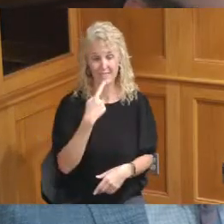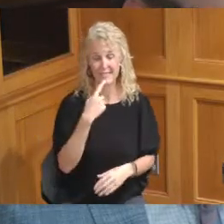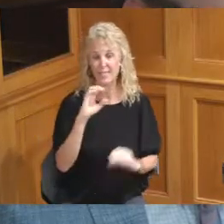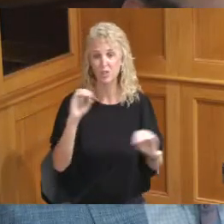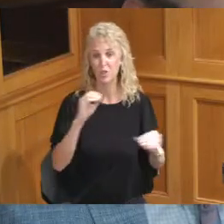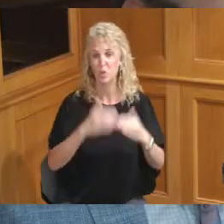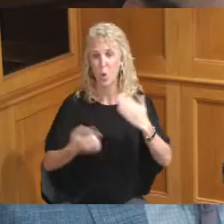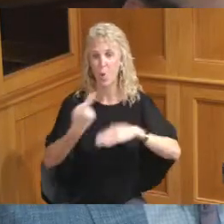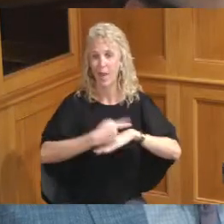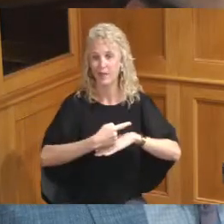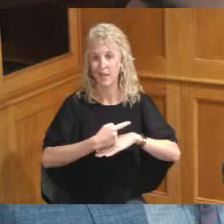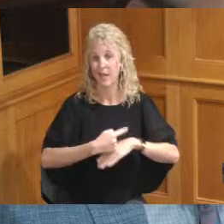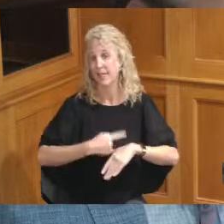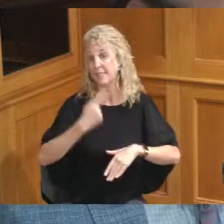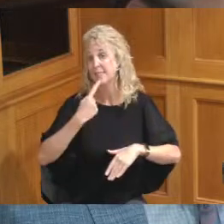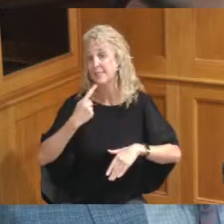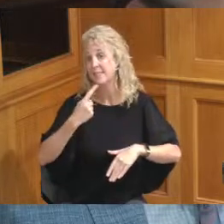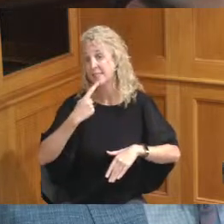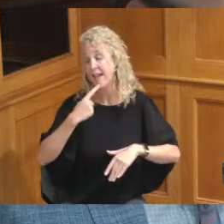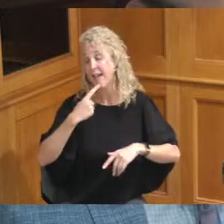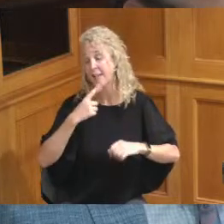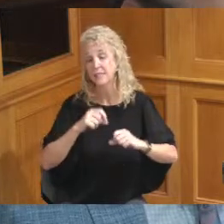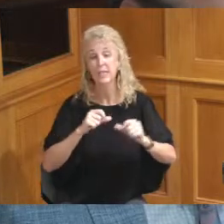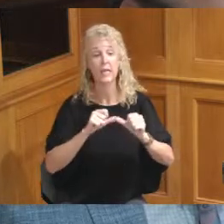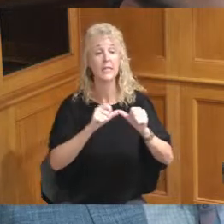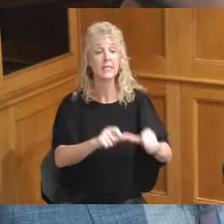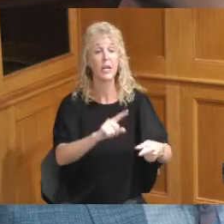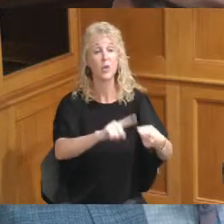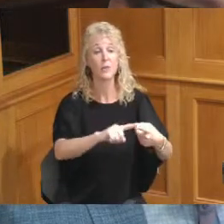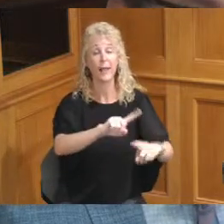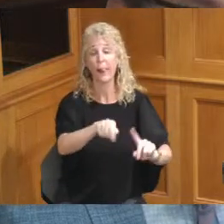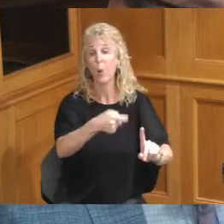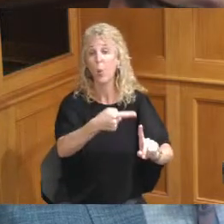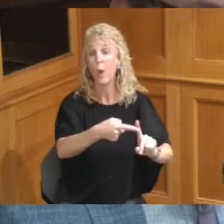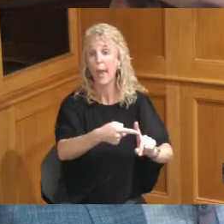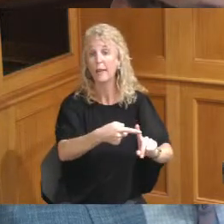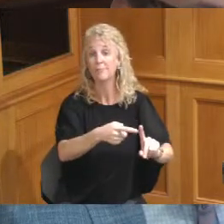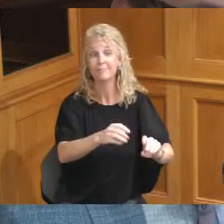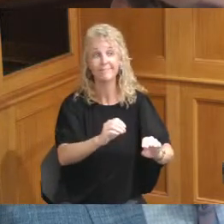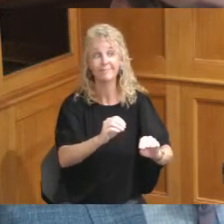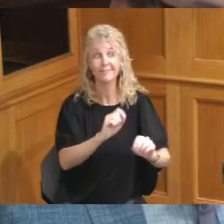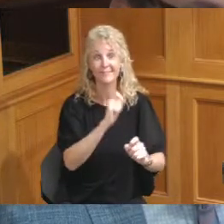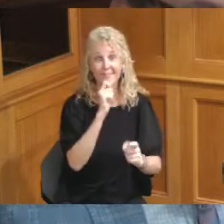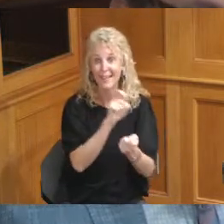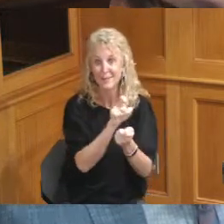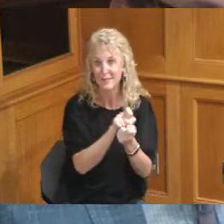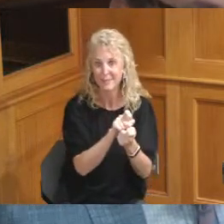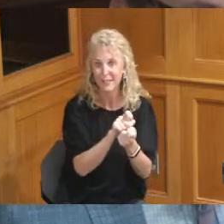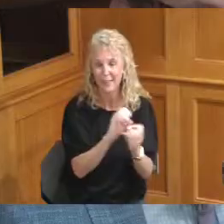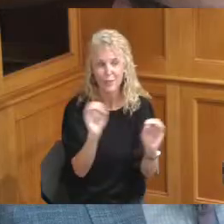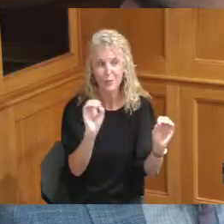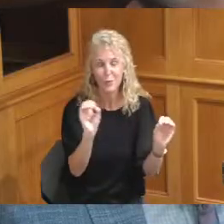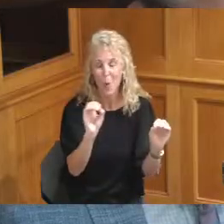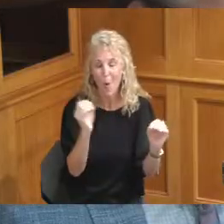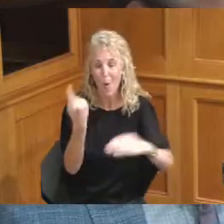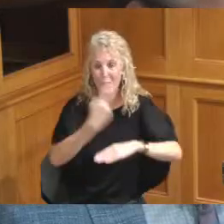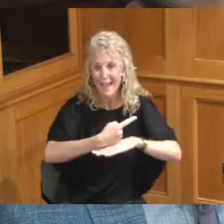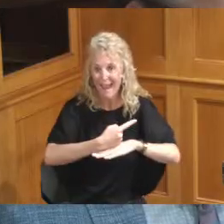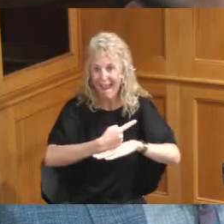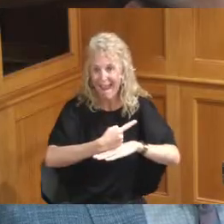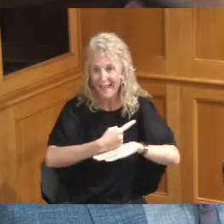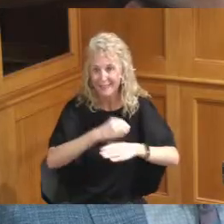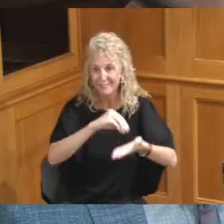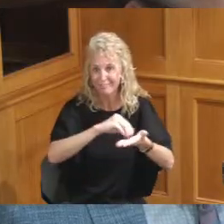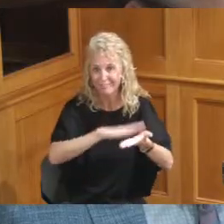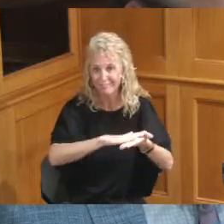We don't have an end date. And I think everything should have a deadline. So those are the things